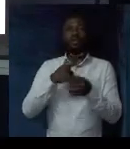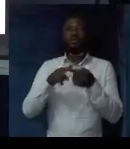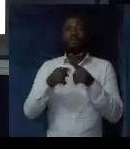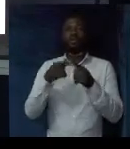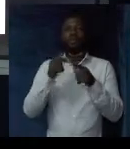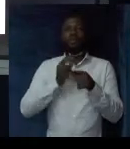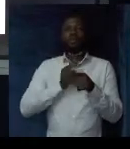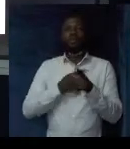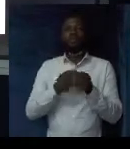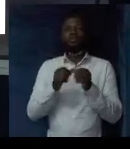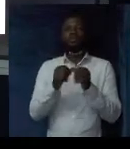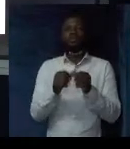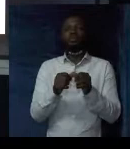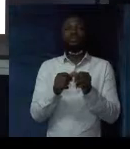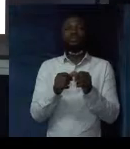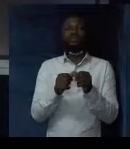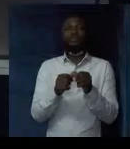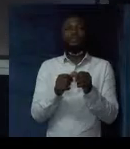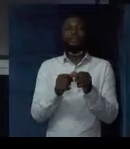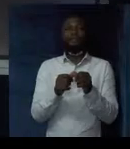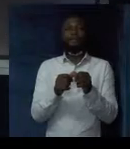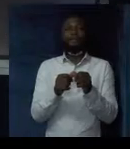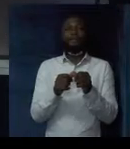my friend. Let us move on.